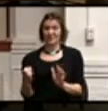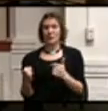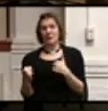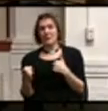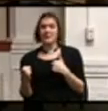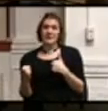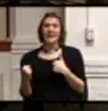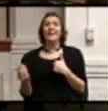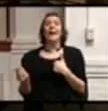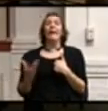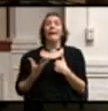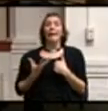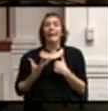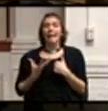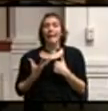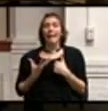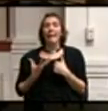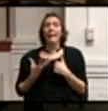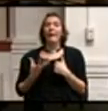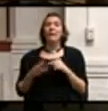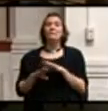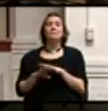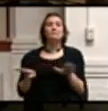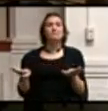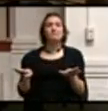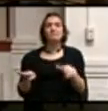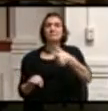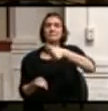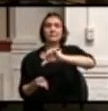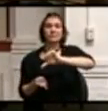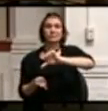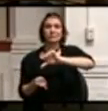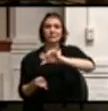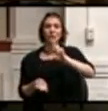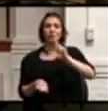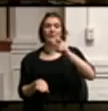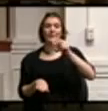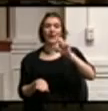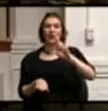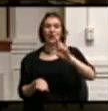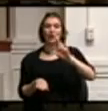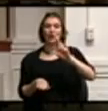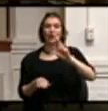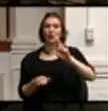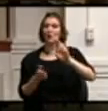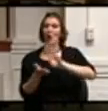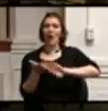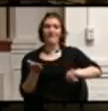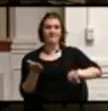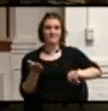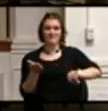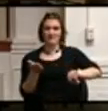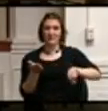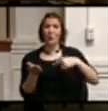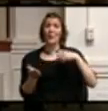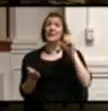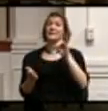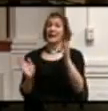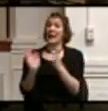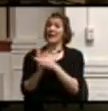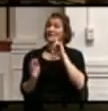tentatively, we've been told, or preliminarily told, that we were not awarded the repeater part of that project. We put in for